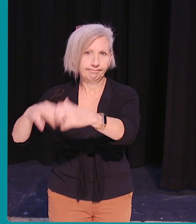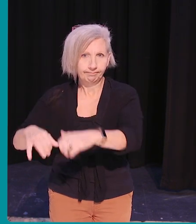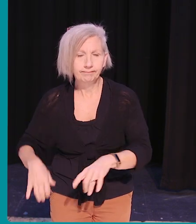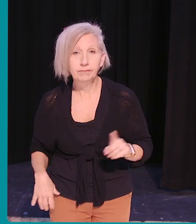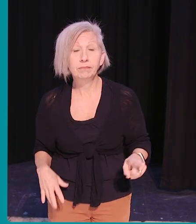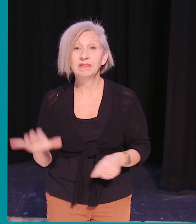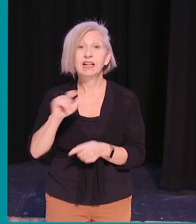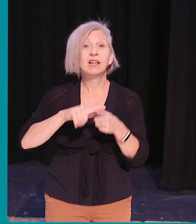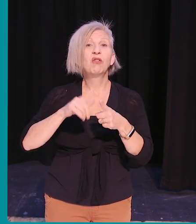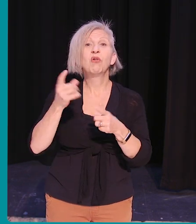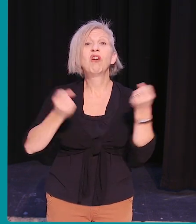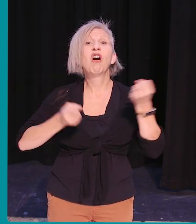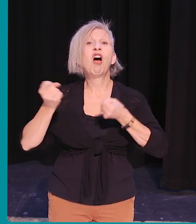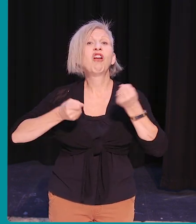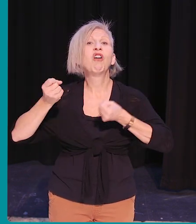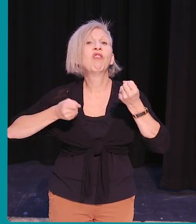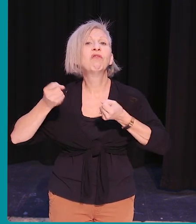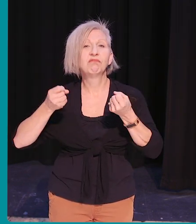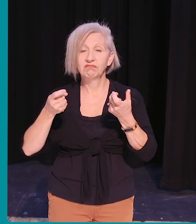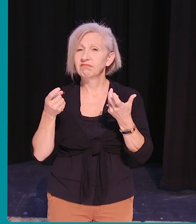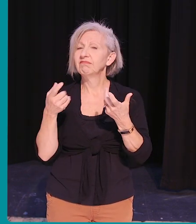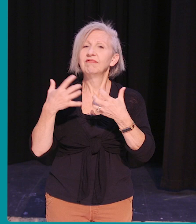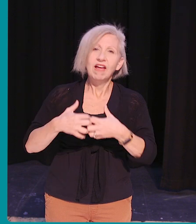now, and it's just going to get worse.